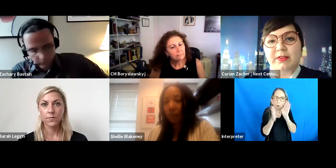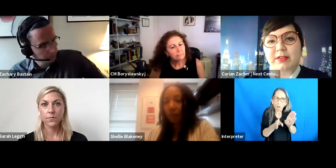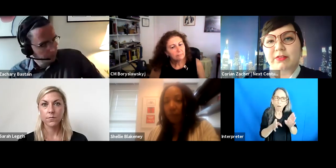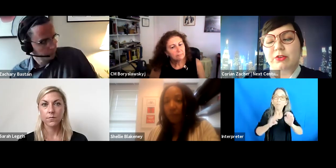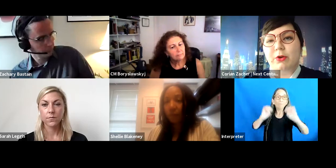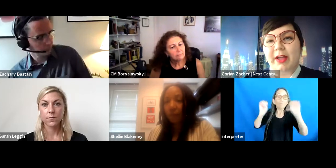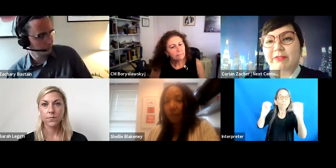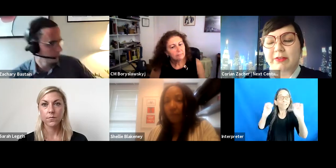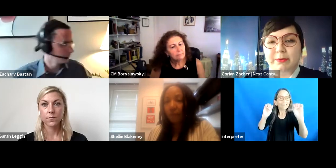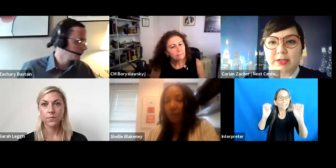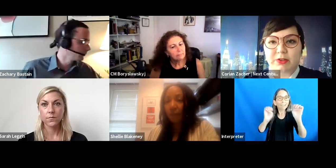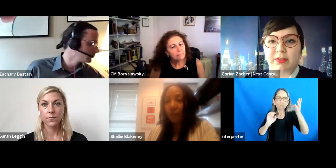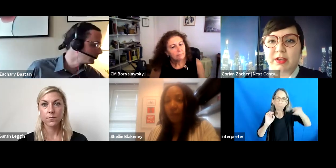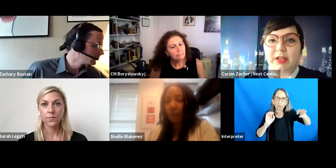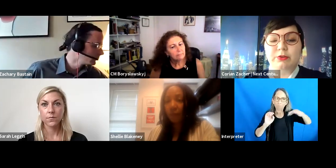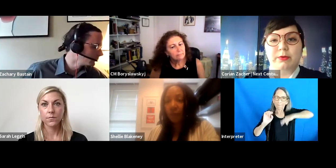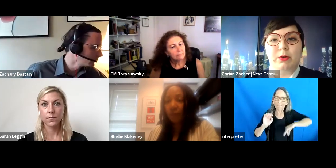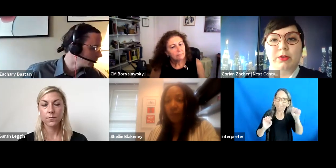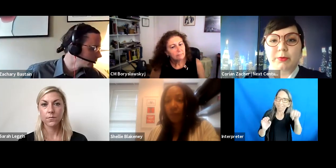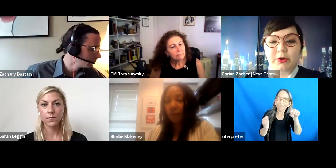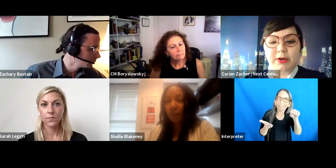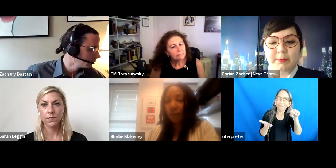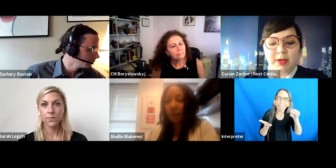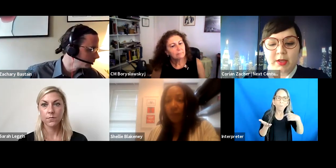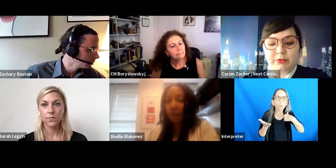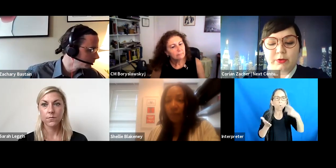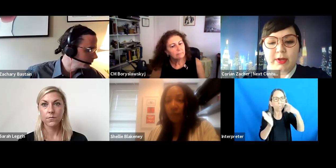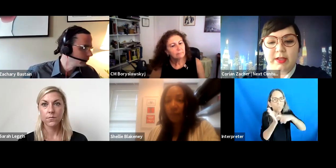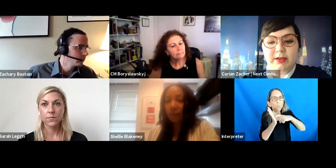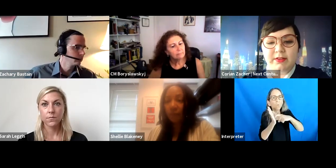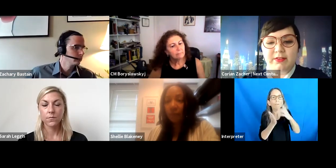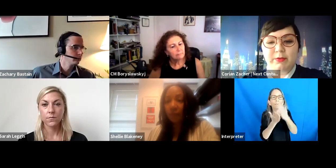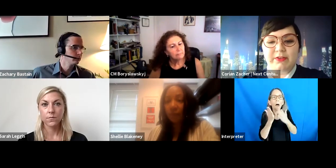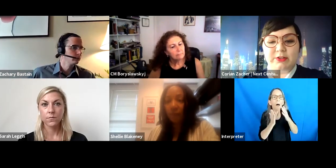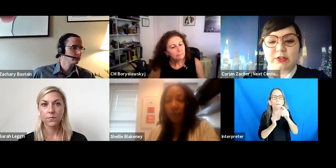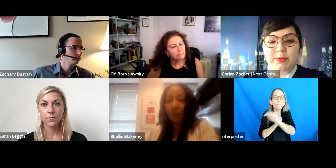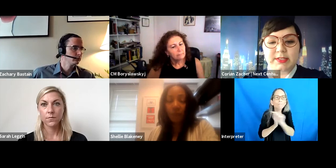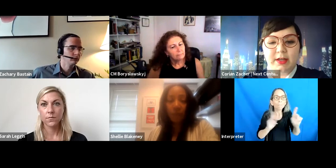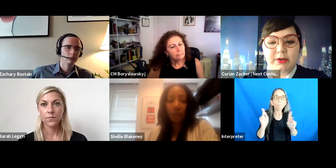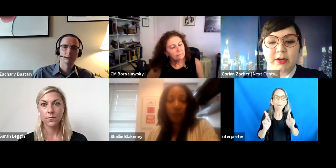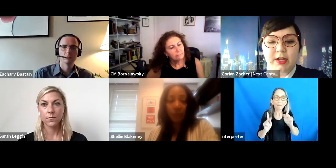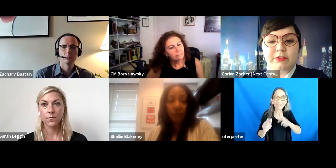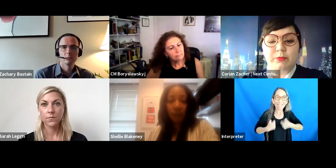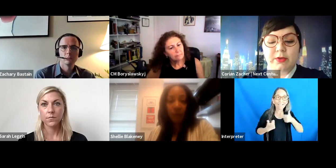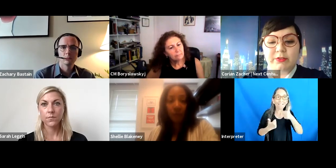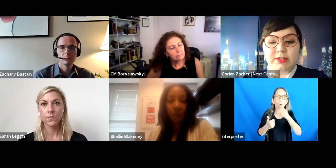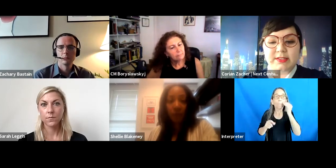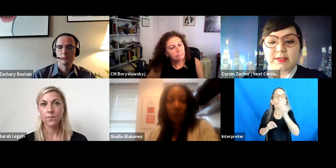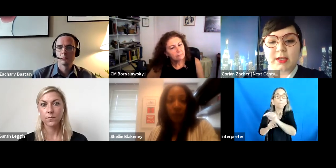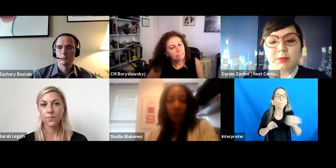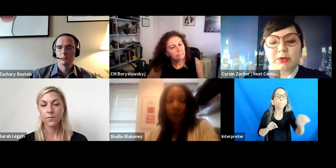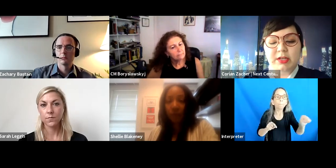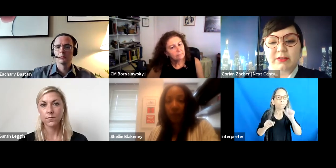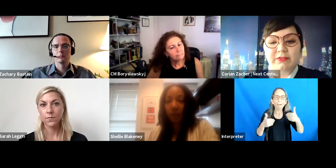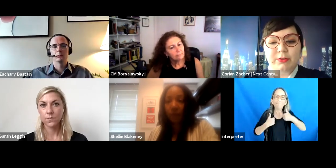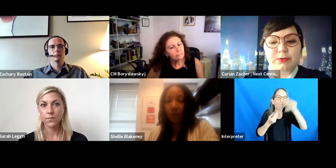some residents don't have the information that they need to enroll in the program. So at NCC, we've actually put together some resources